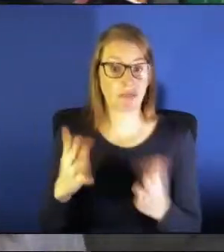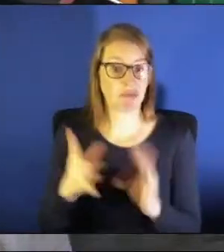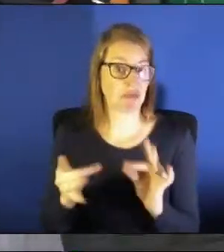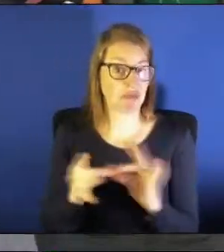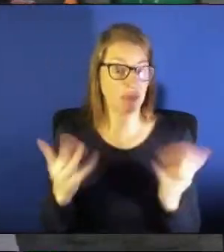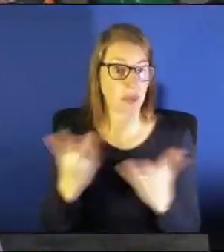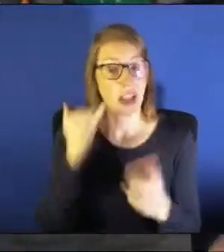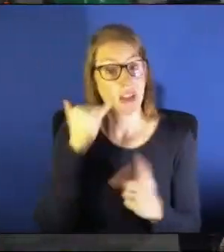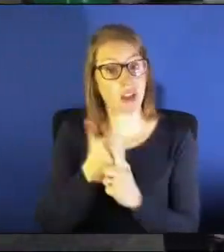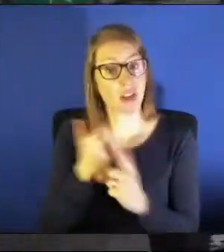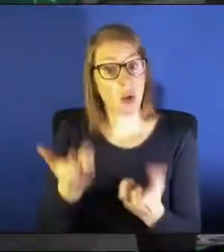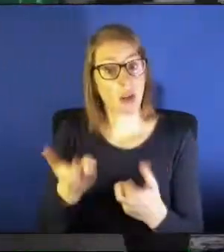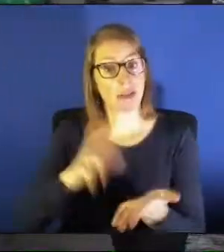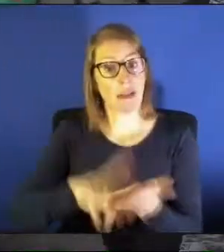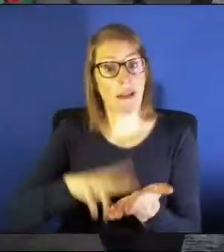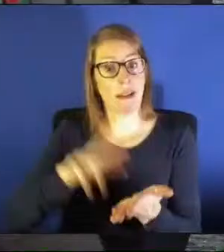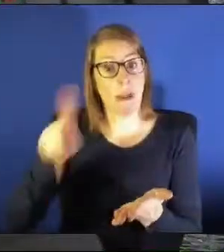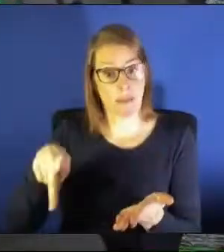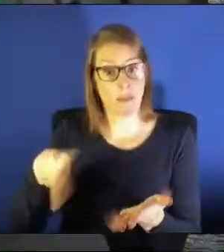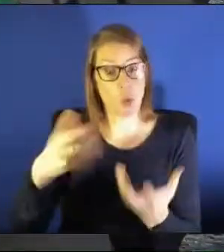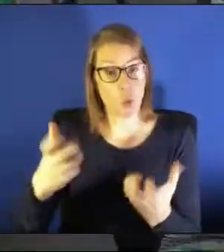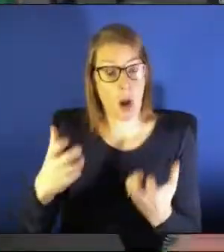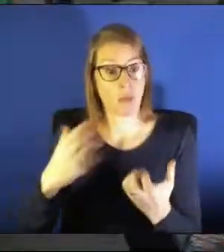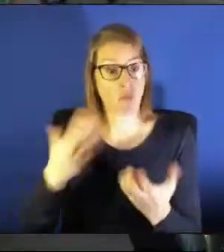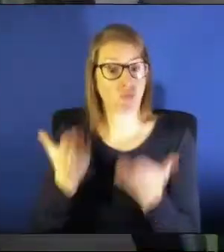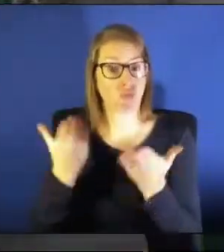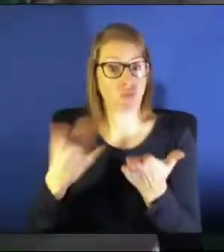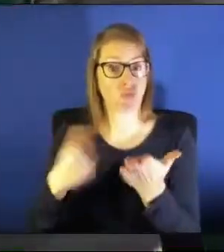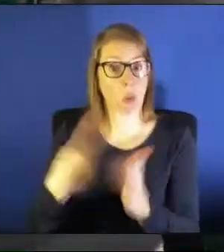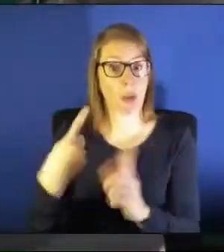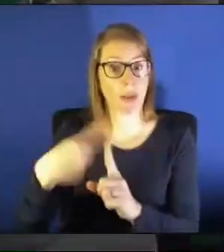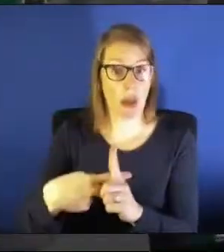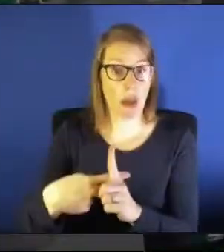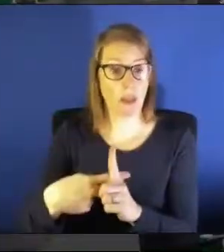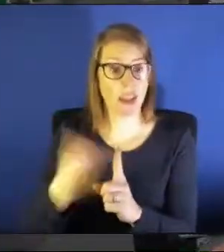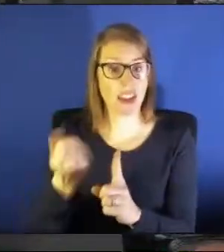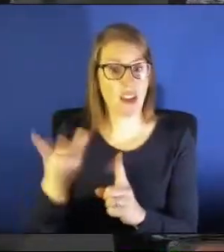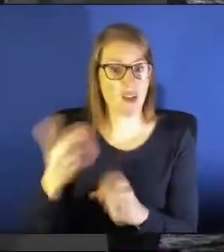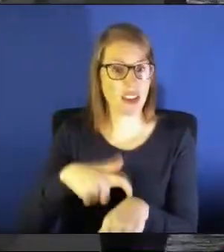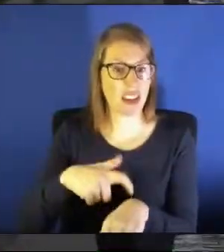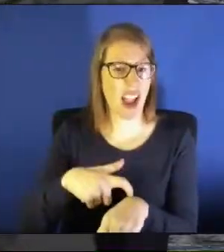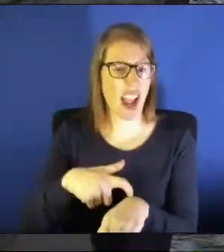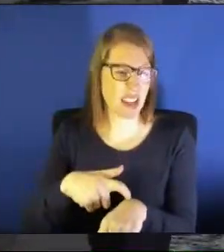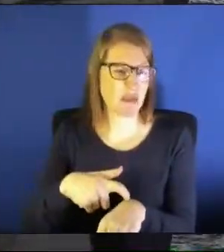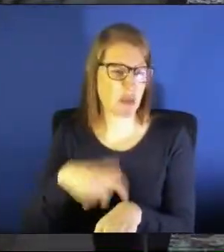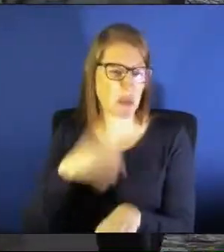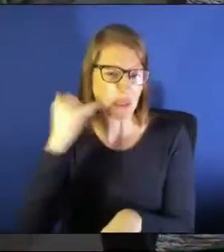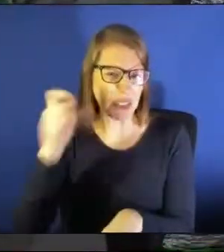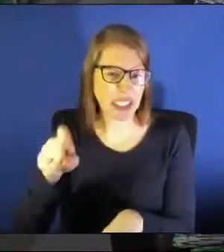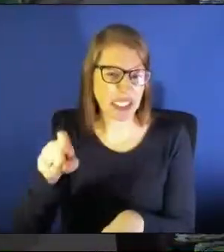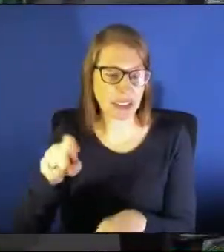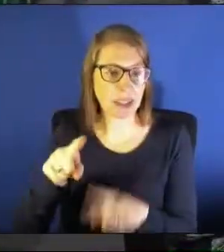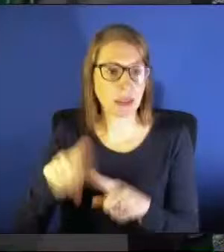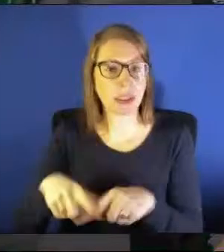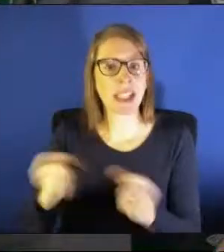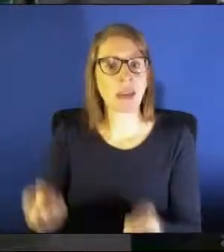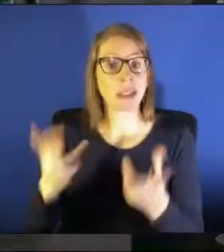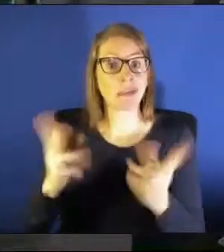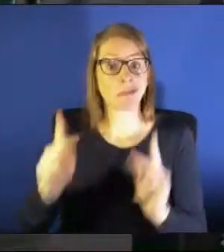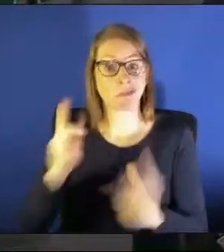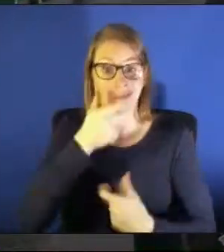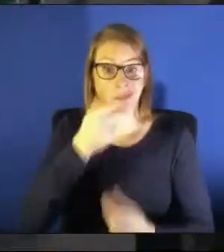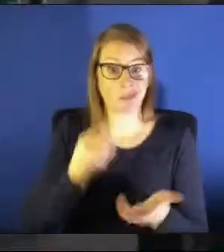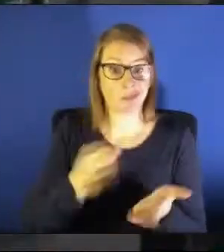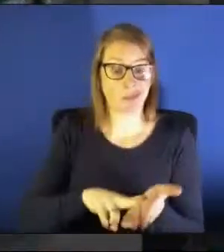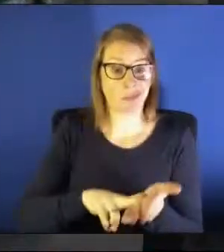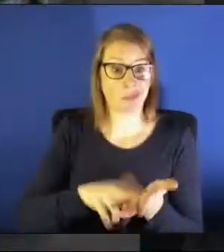up for this, we offer this at least once a month, several times a month if necessary based on volume. And to sign up for an appointment, you can give us a